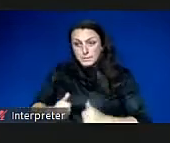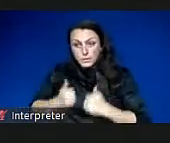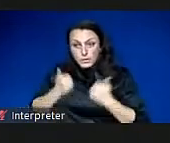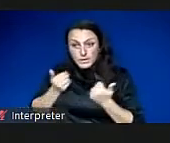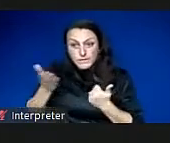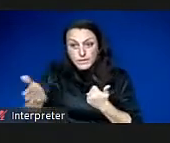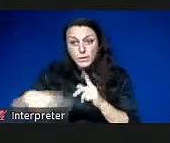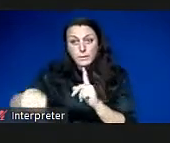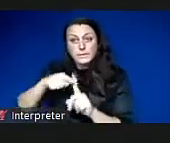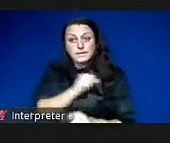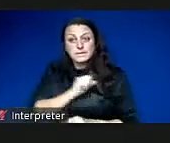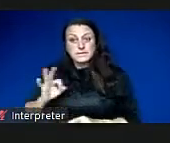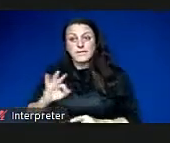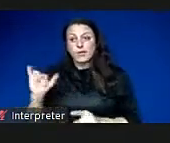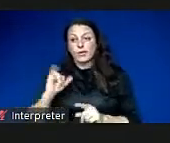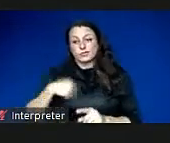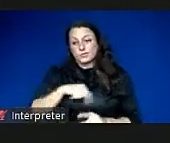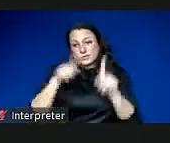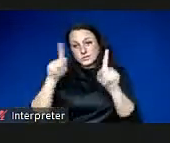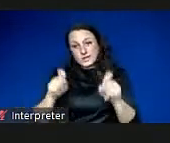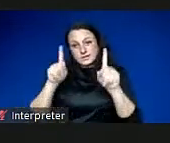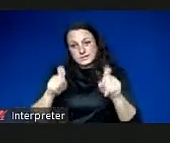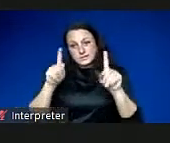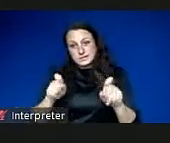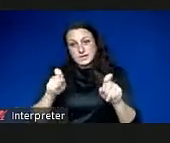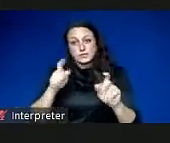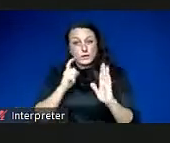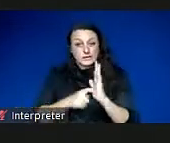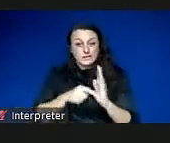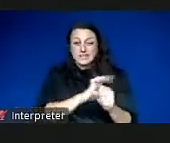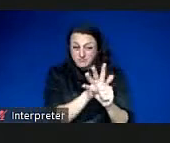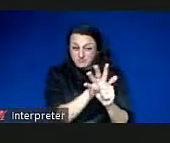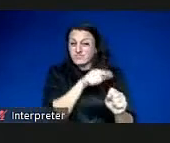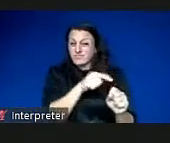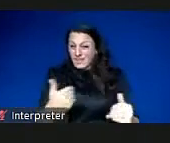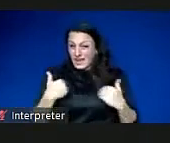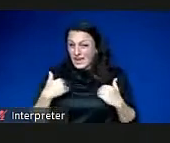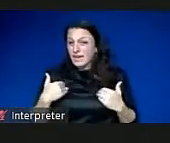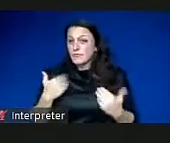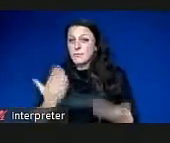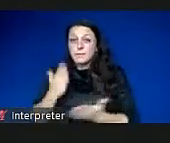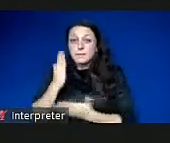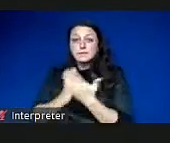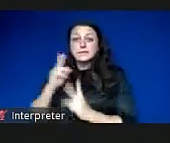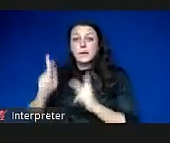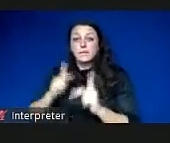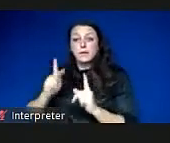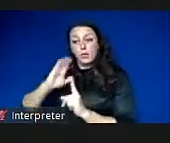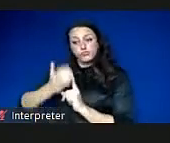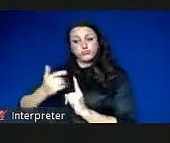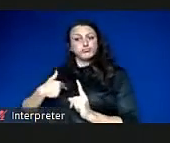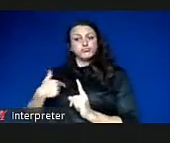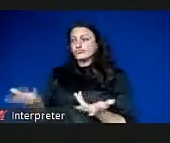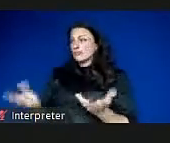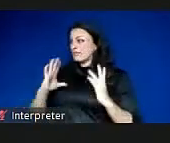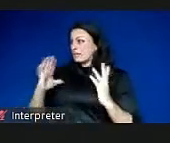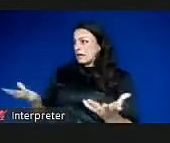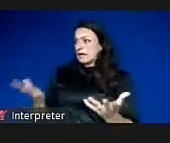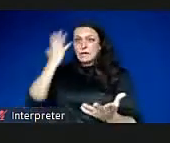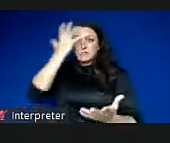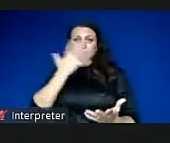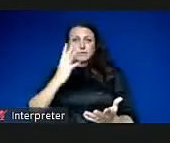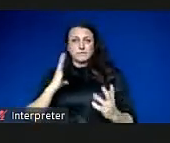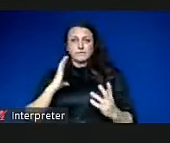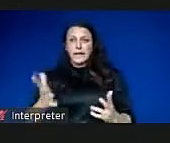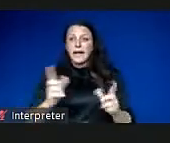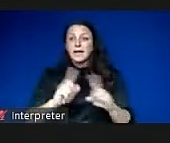for disease presence, to identify COVID and asymptomatic carriers, but also to inform outbreak